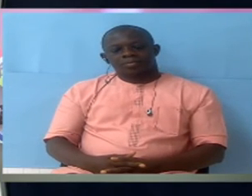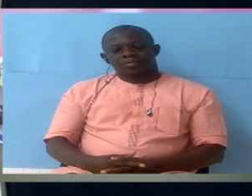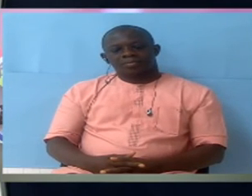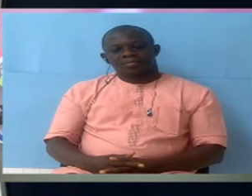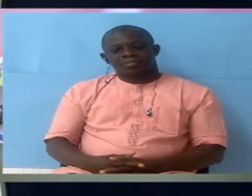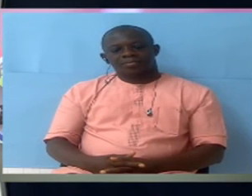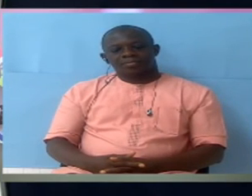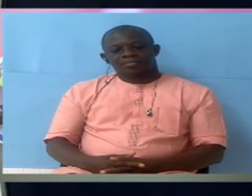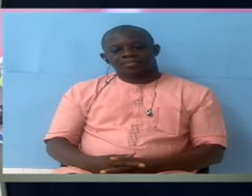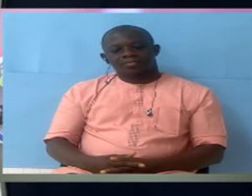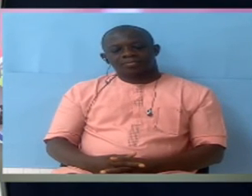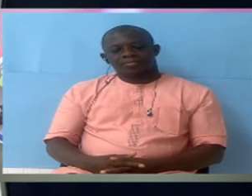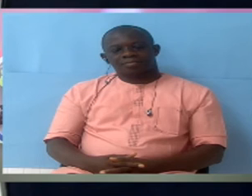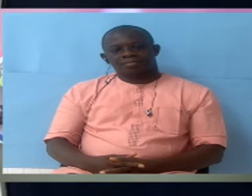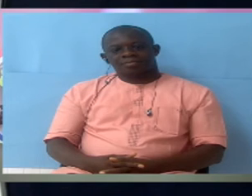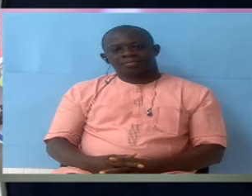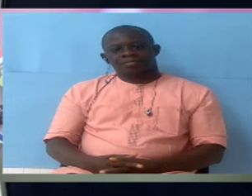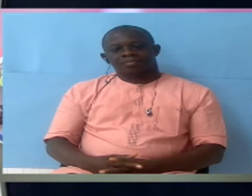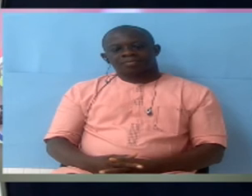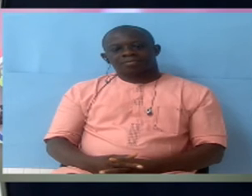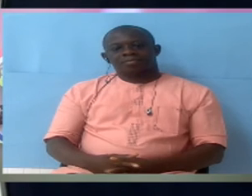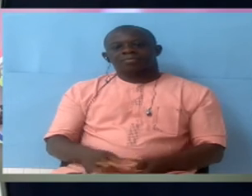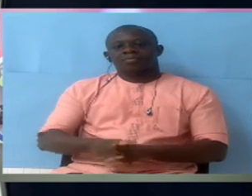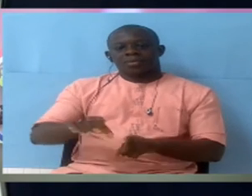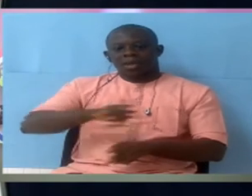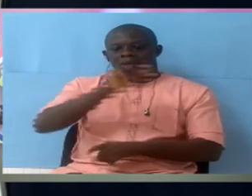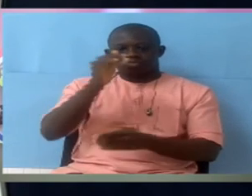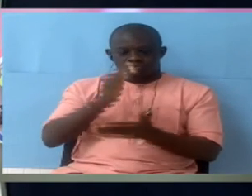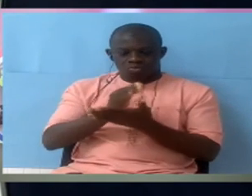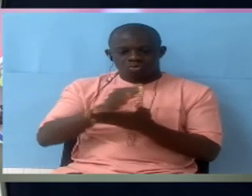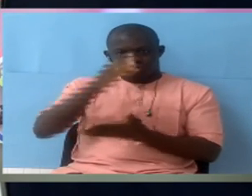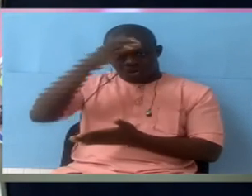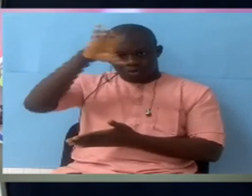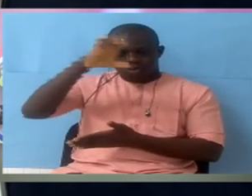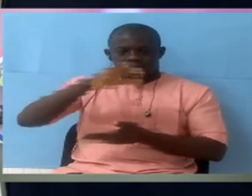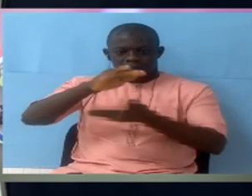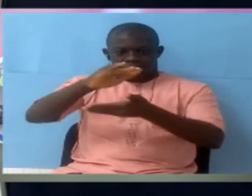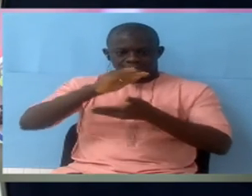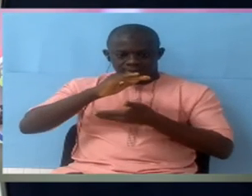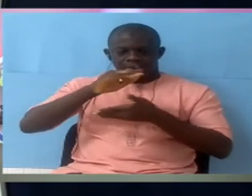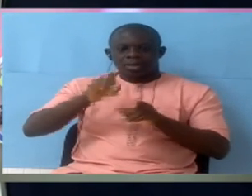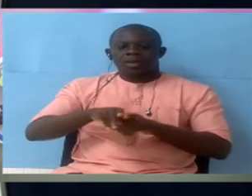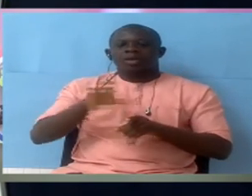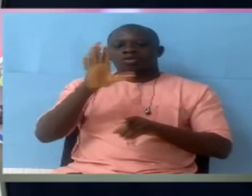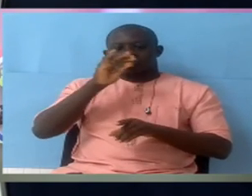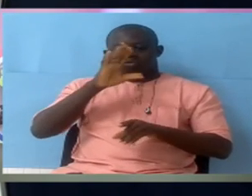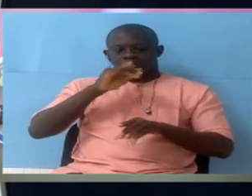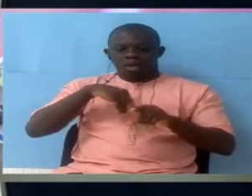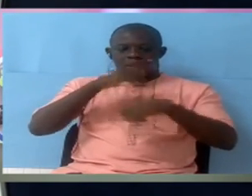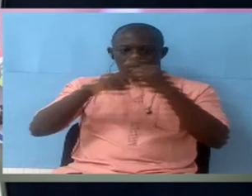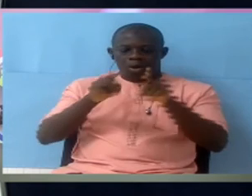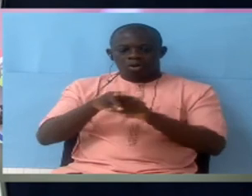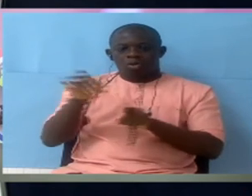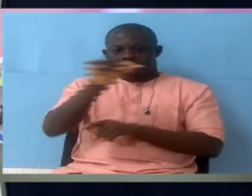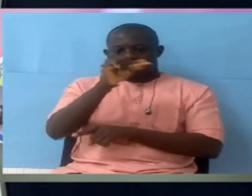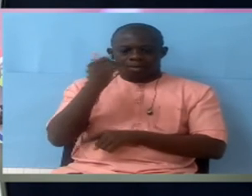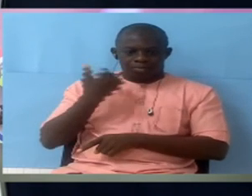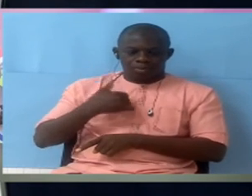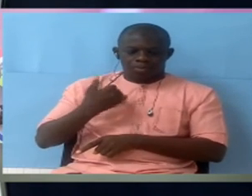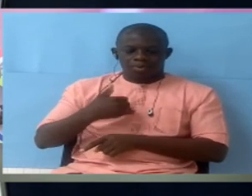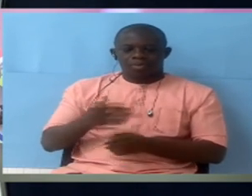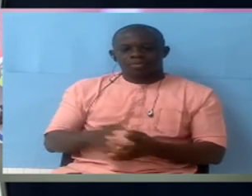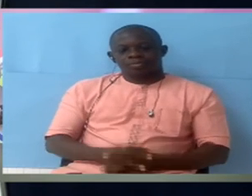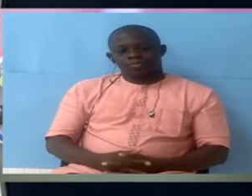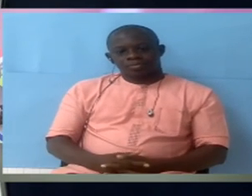And of course the commission has received testimony. Commission bi amna jotna ci